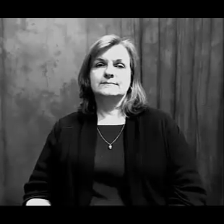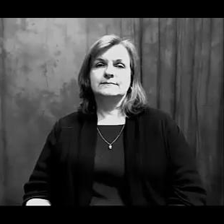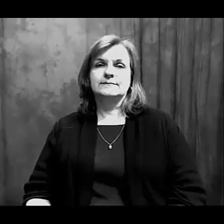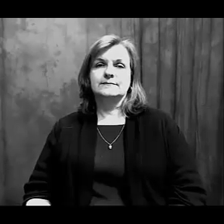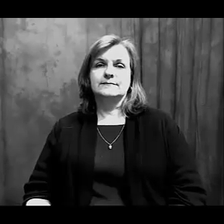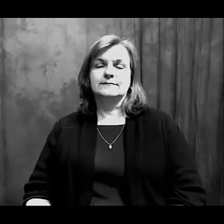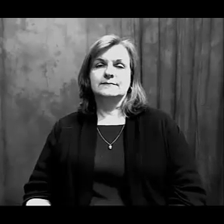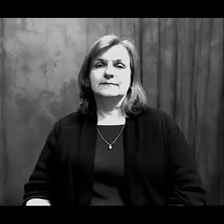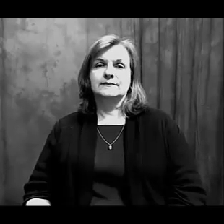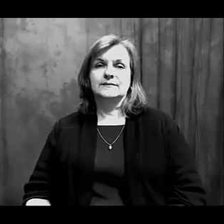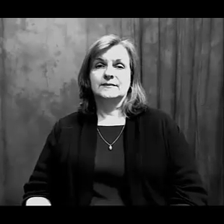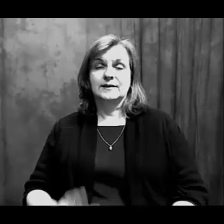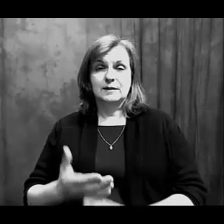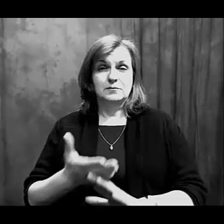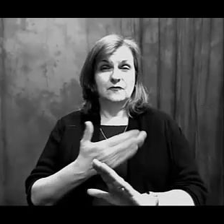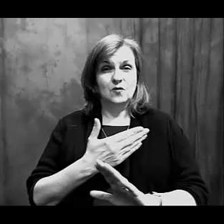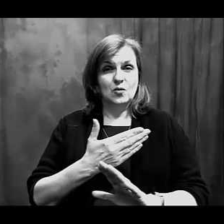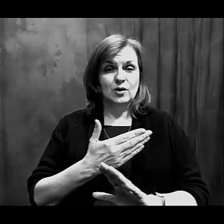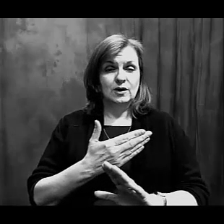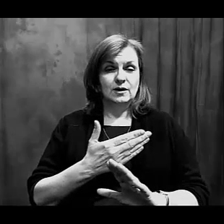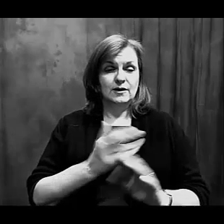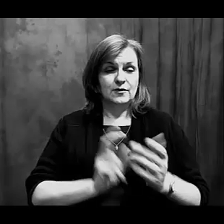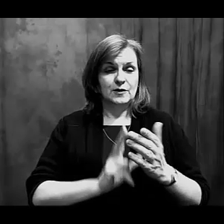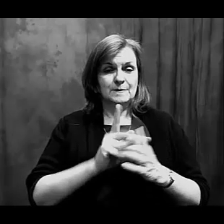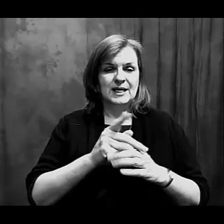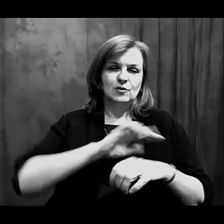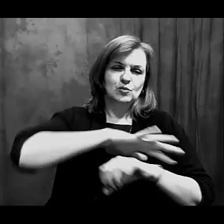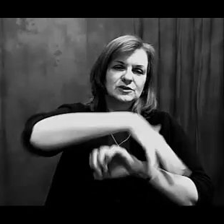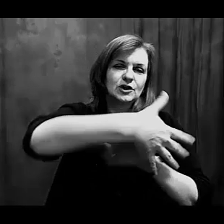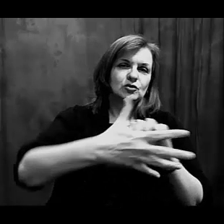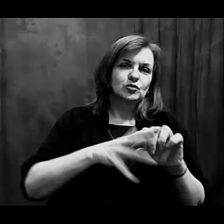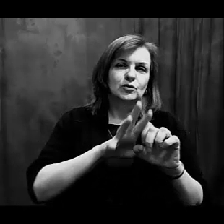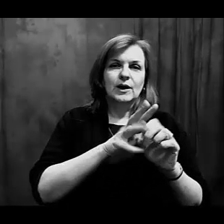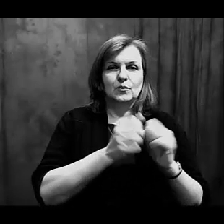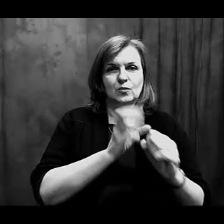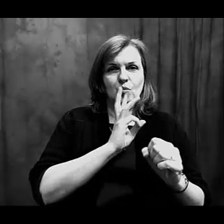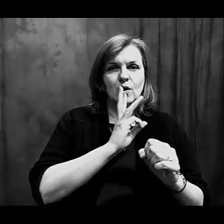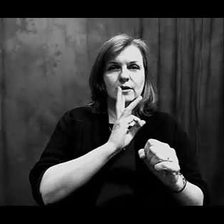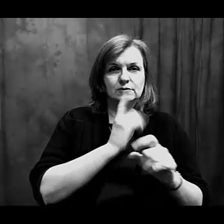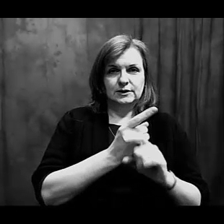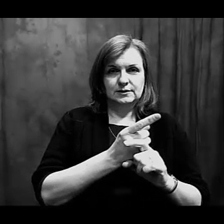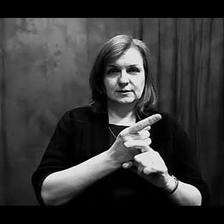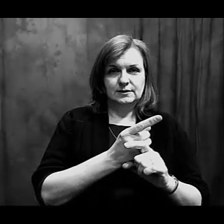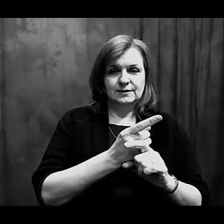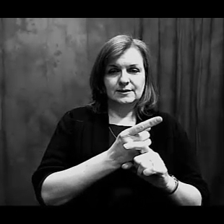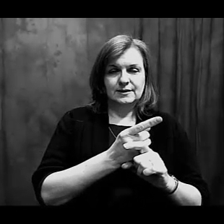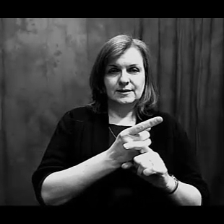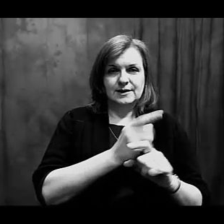And looking at being surrounded in water